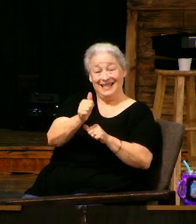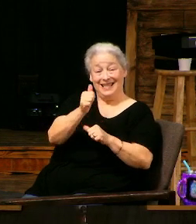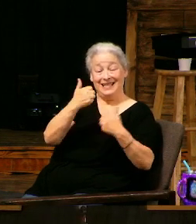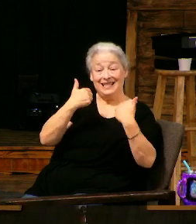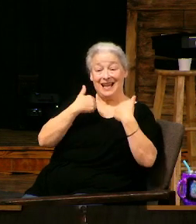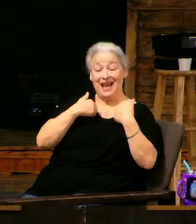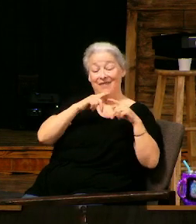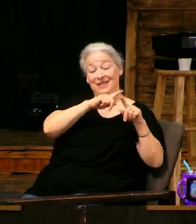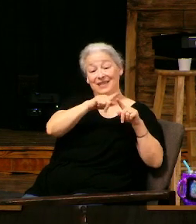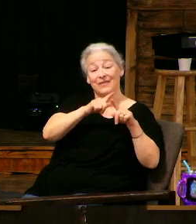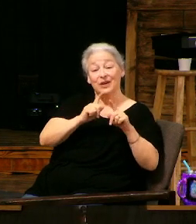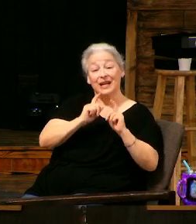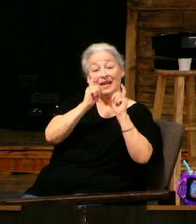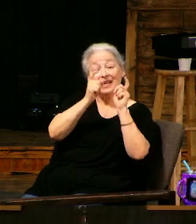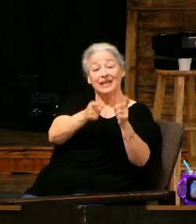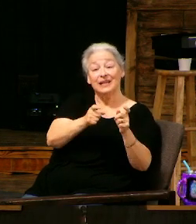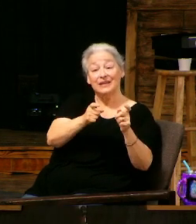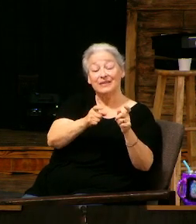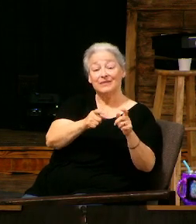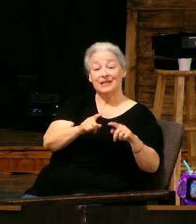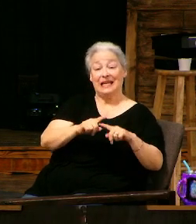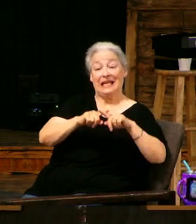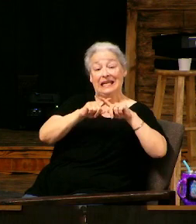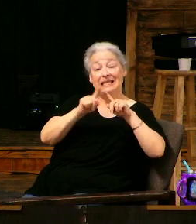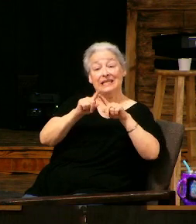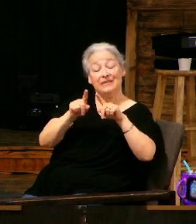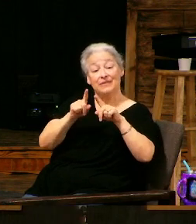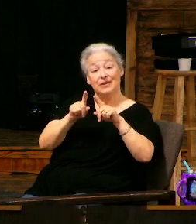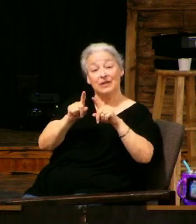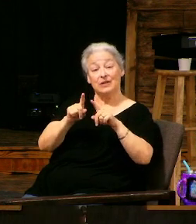different gifting to offer to the body.